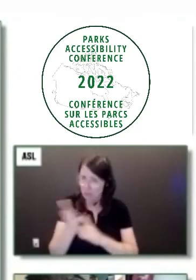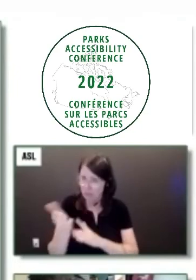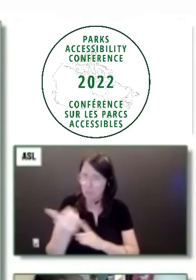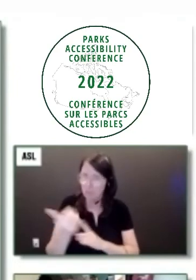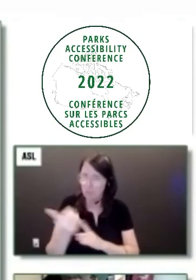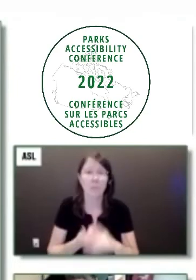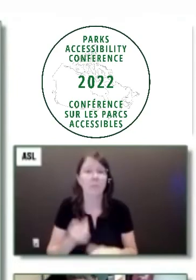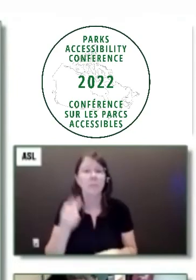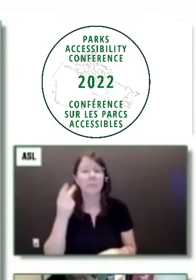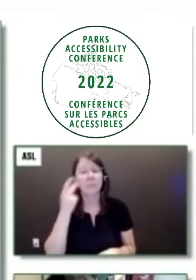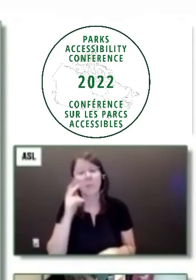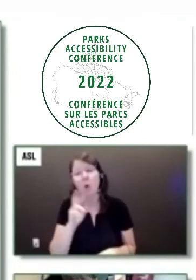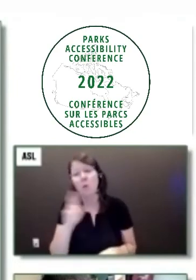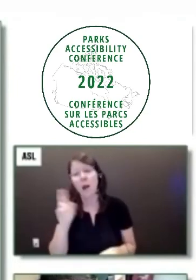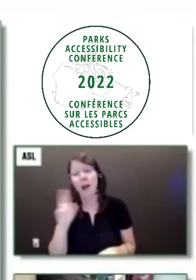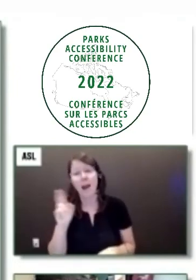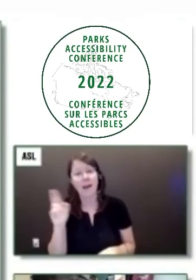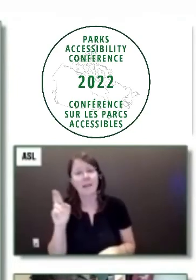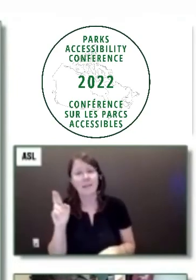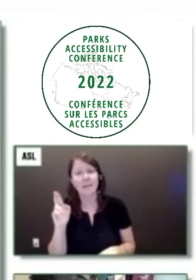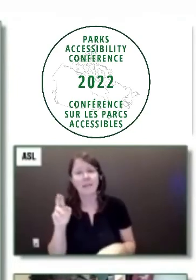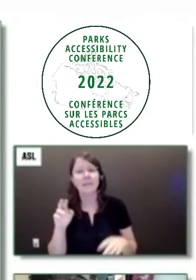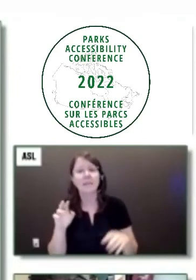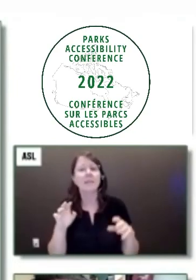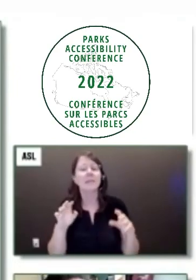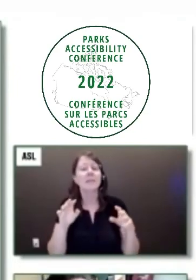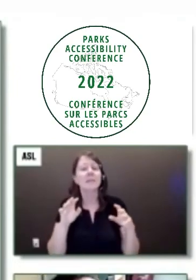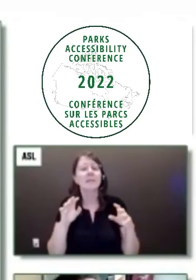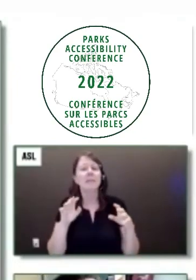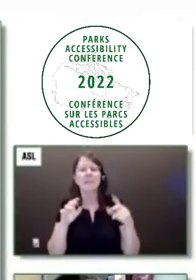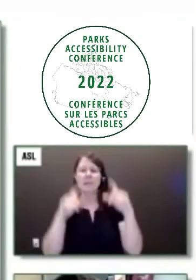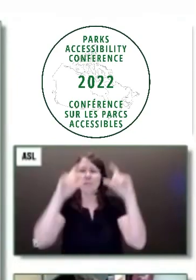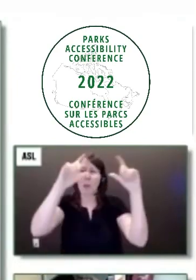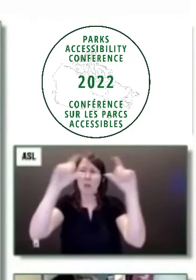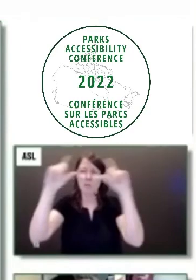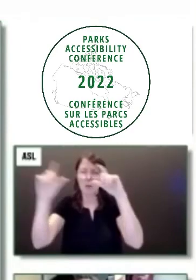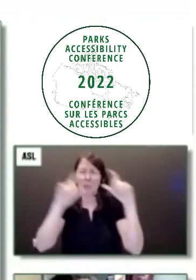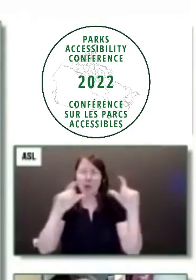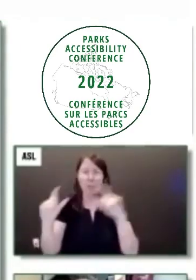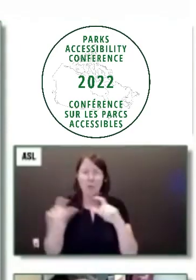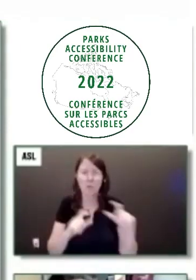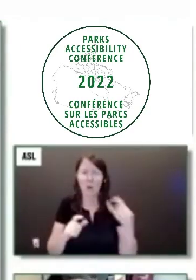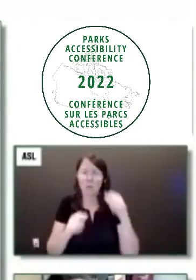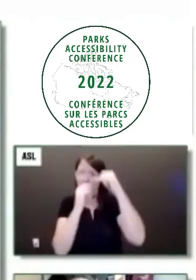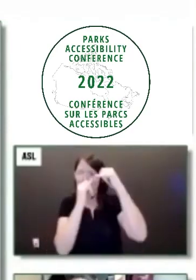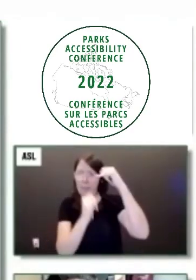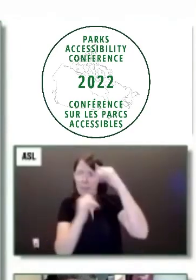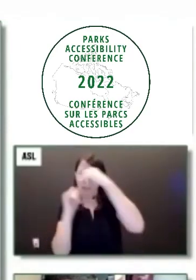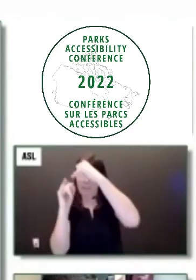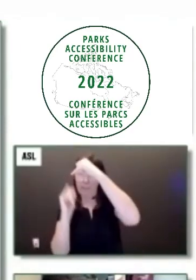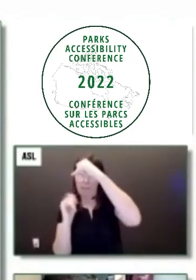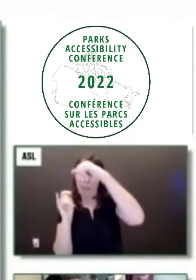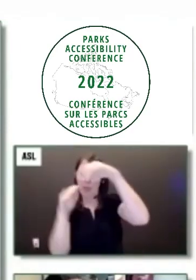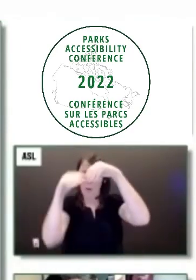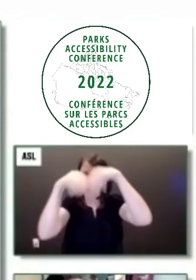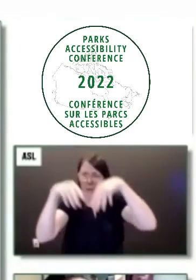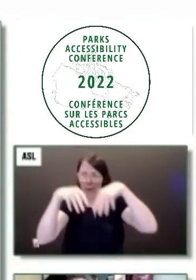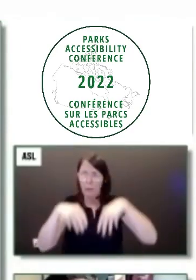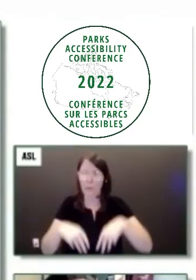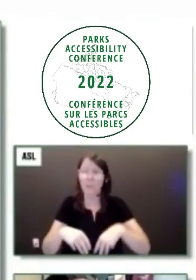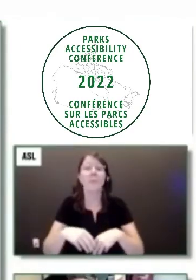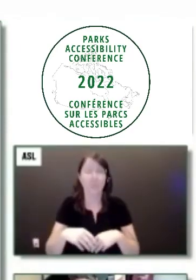screen here, which shows a series of cascading boxes, basically shows how we moved from capturing initially